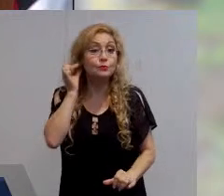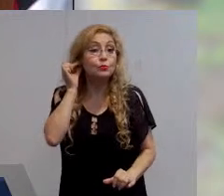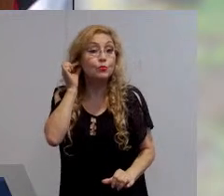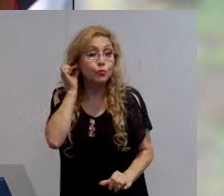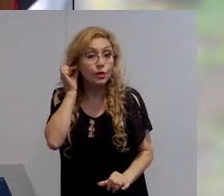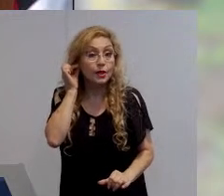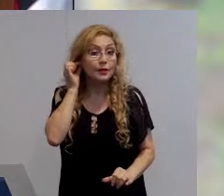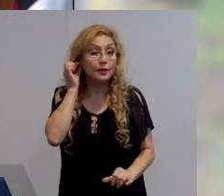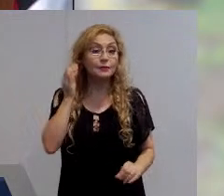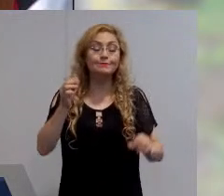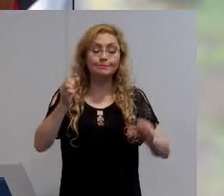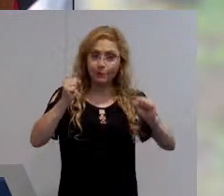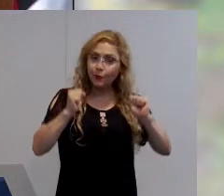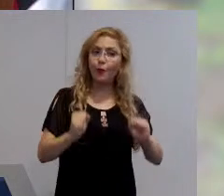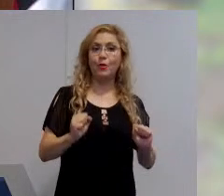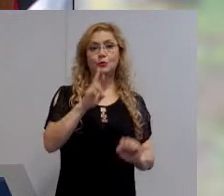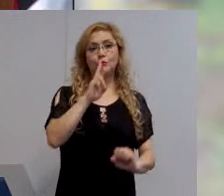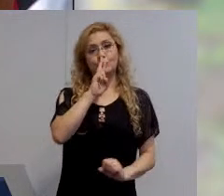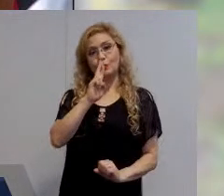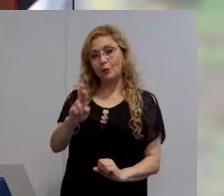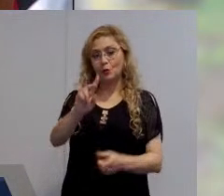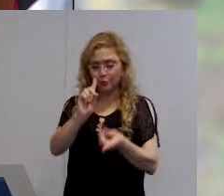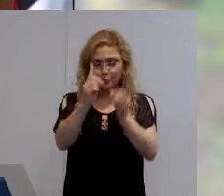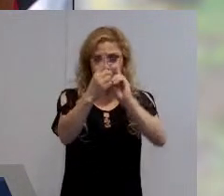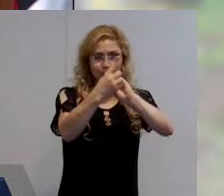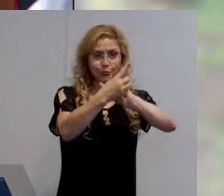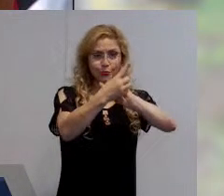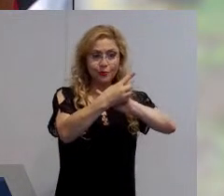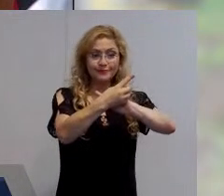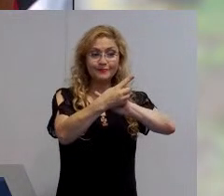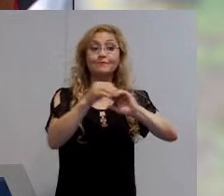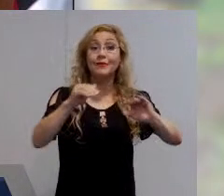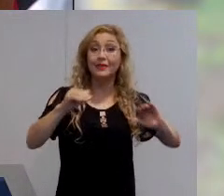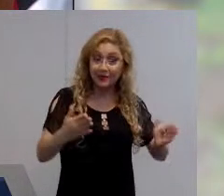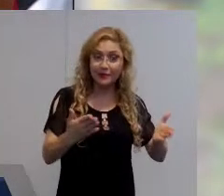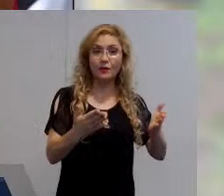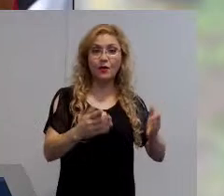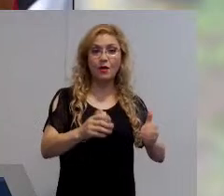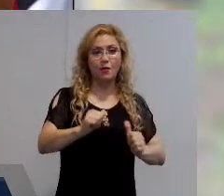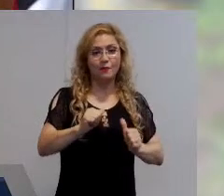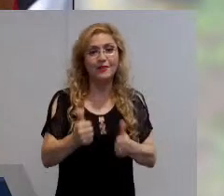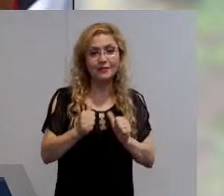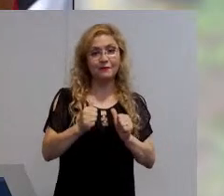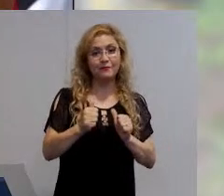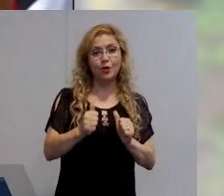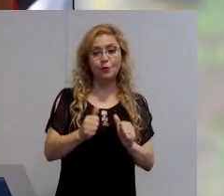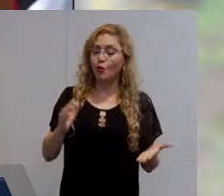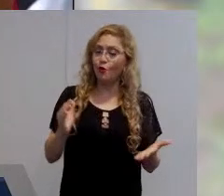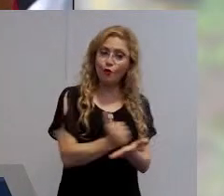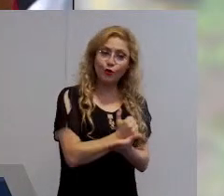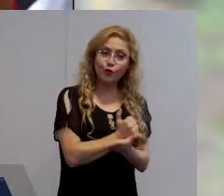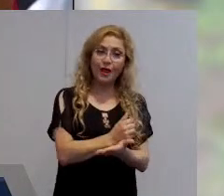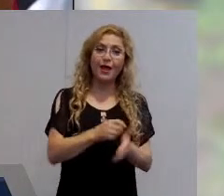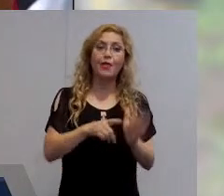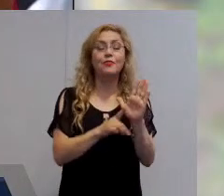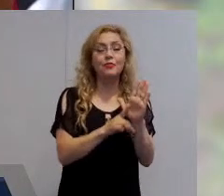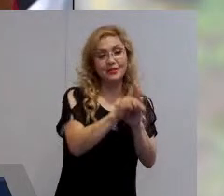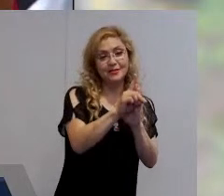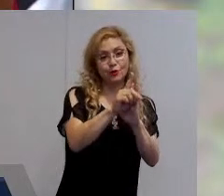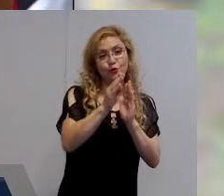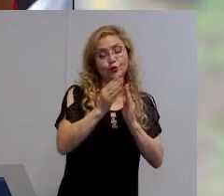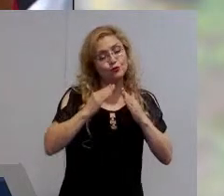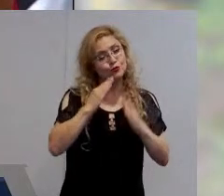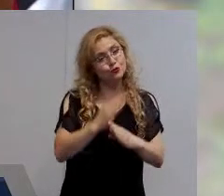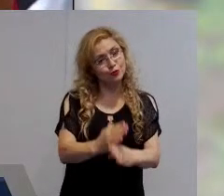people, and women in rural areas, we can transform current challenges into opportunities to achieve sustainable development